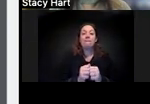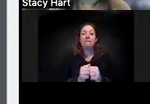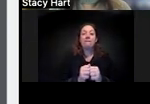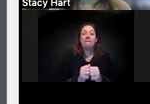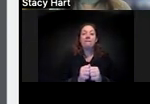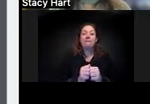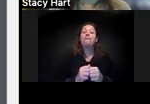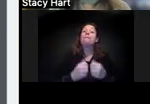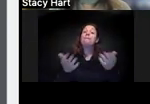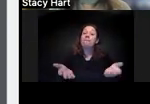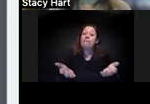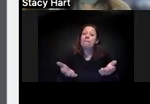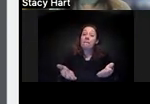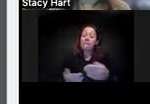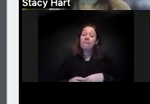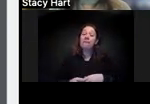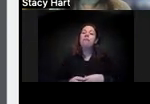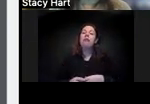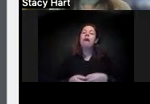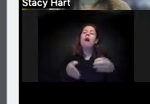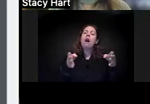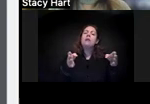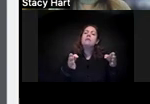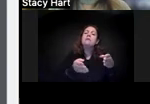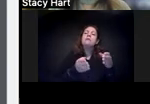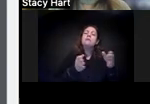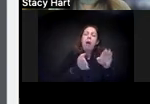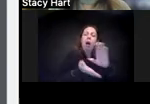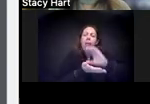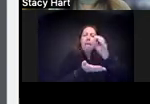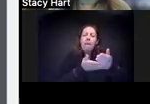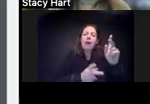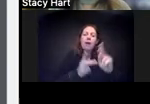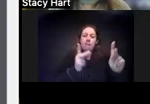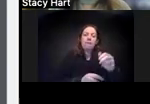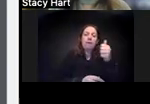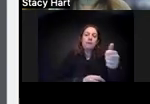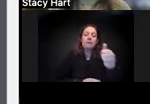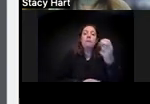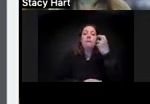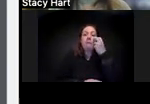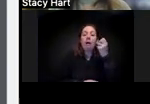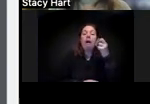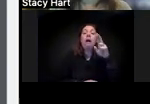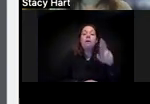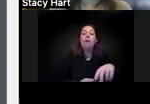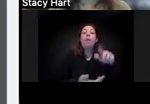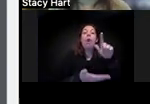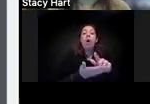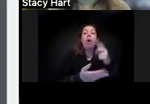A very small percentage of people who are blind or low vision actually learn Braille,